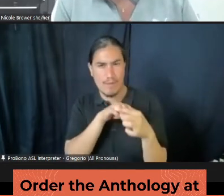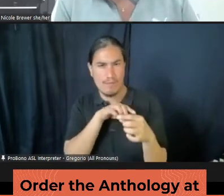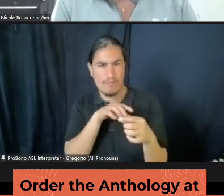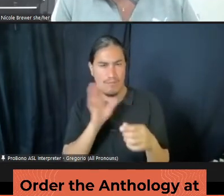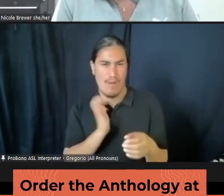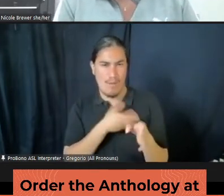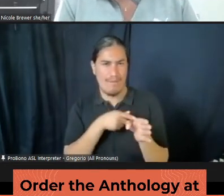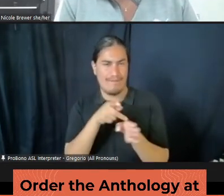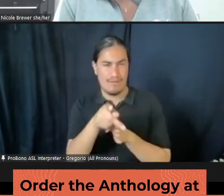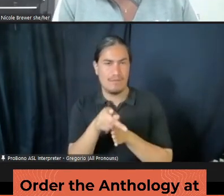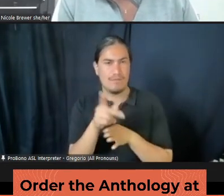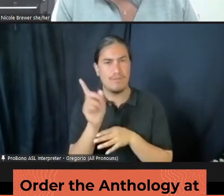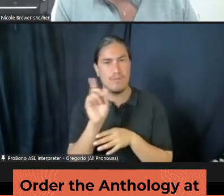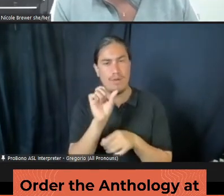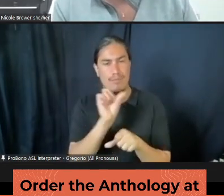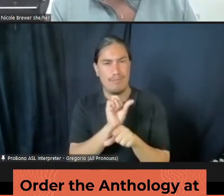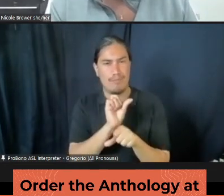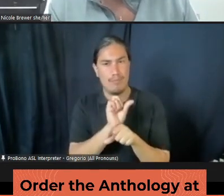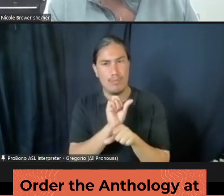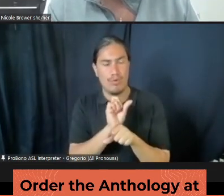people employ words like